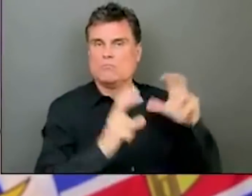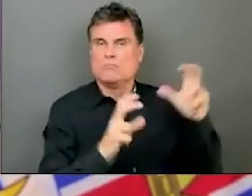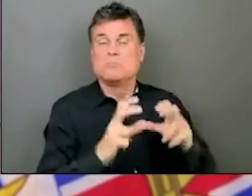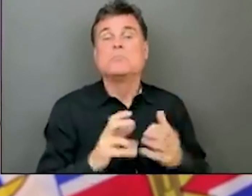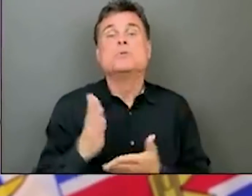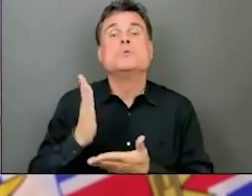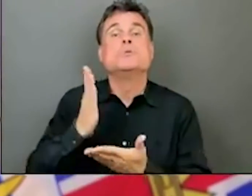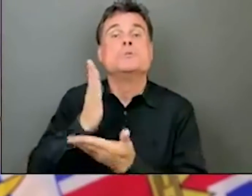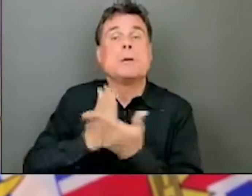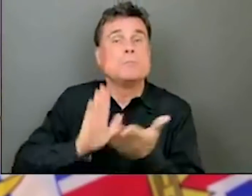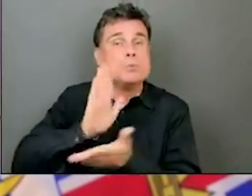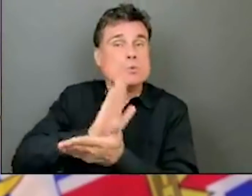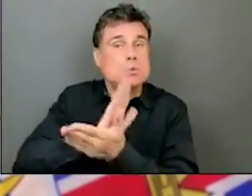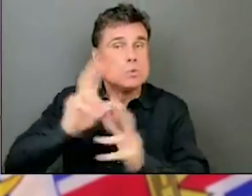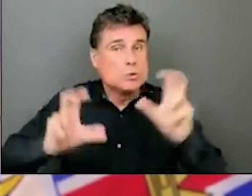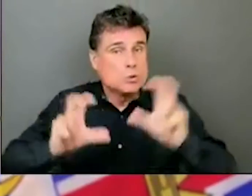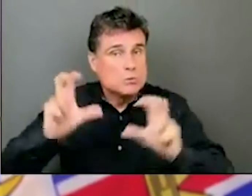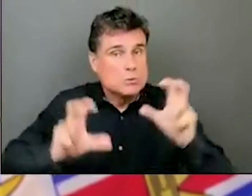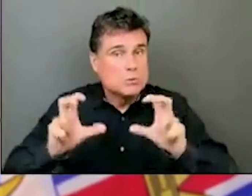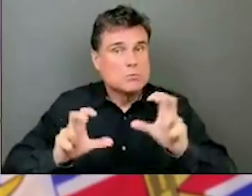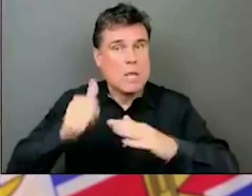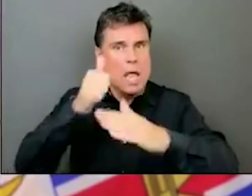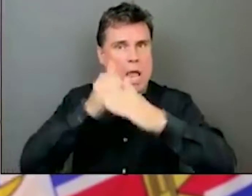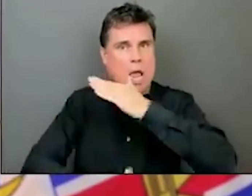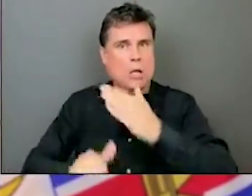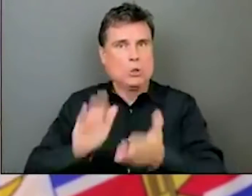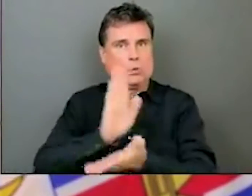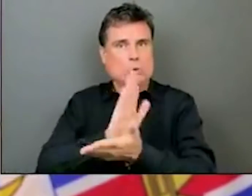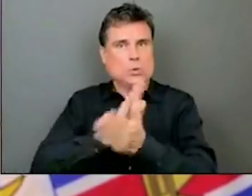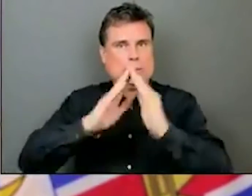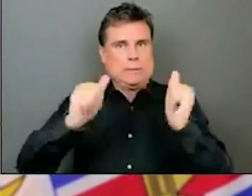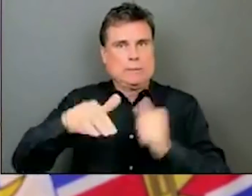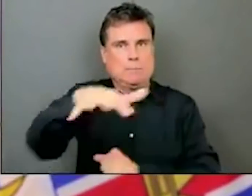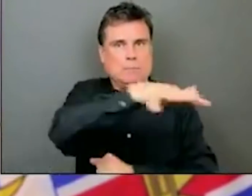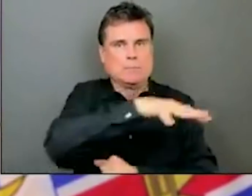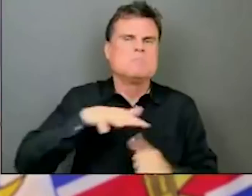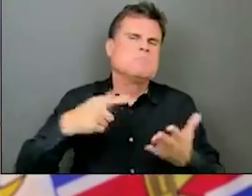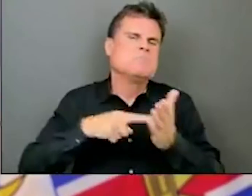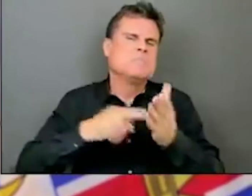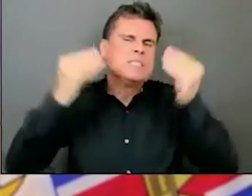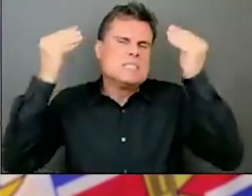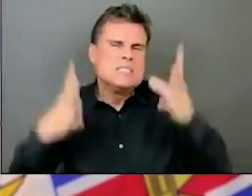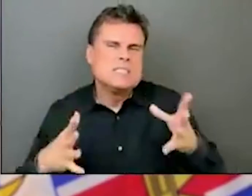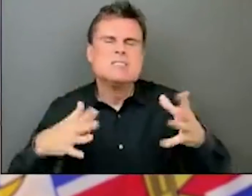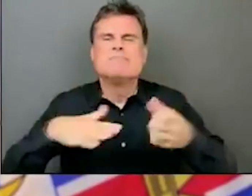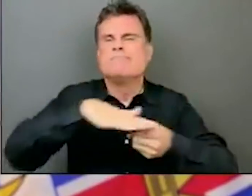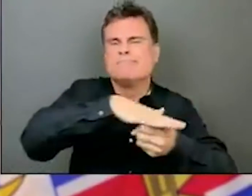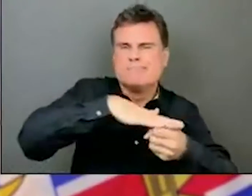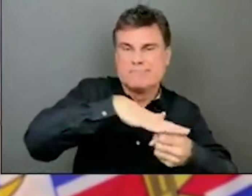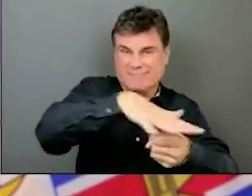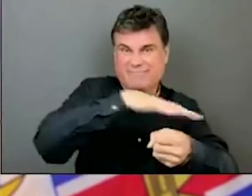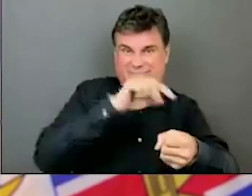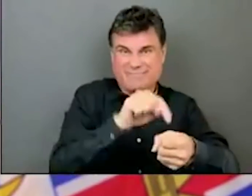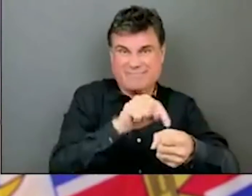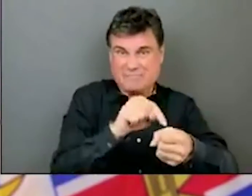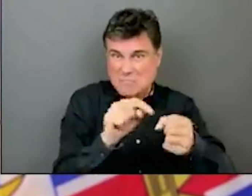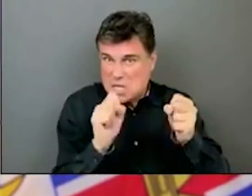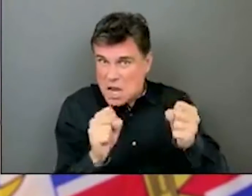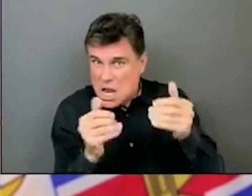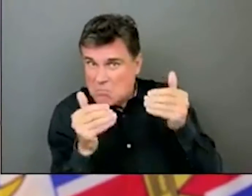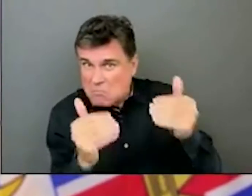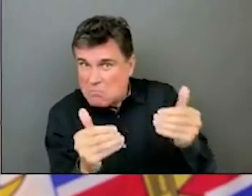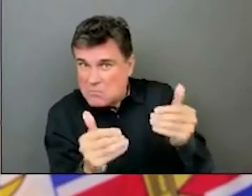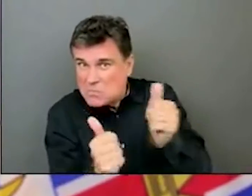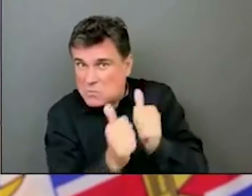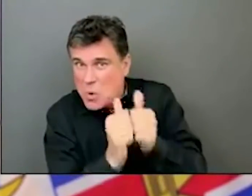know that some of the school tournaments, that the school system and teachers and the school districts are working